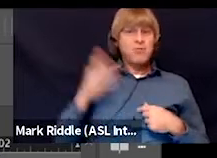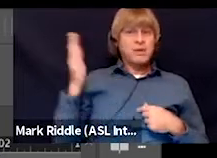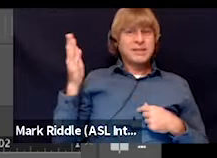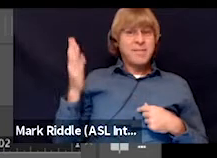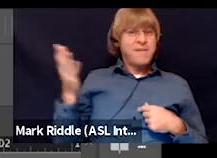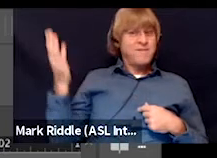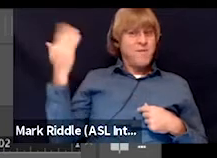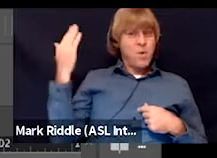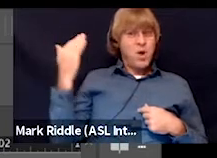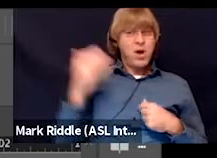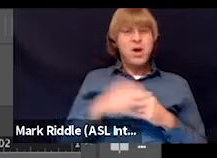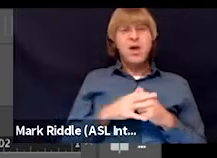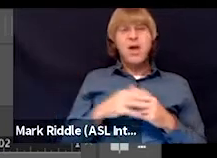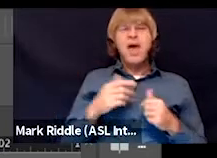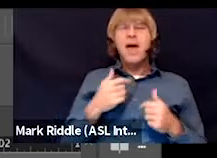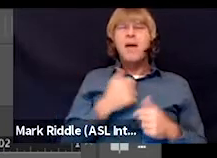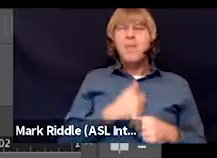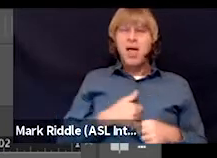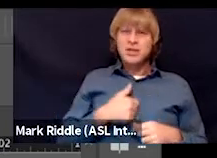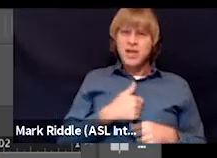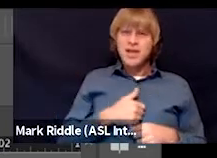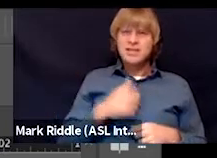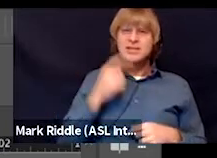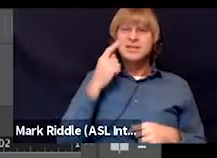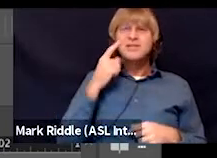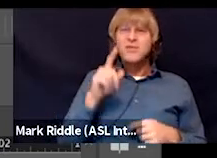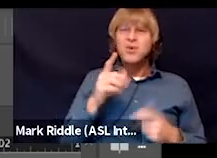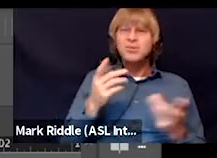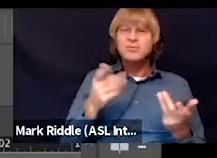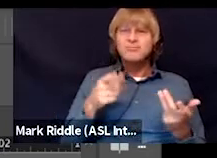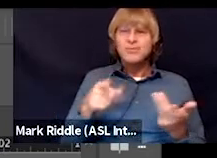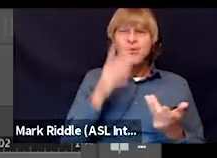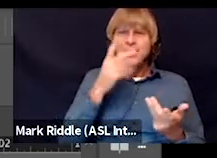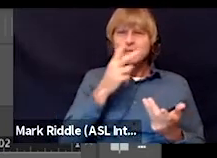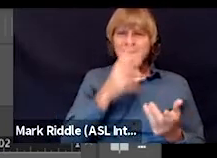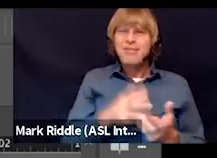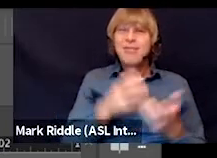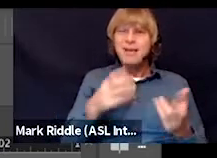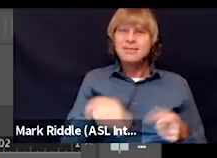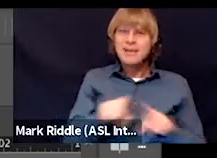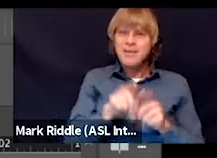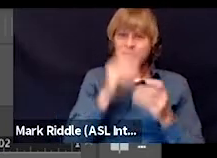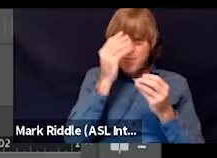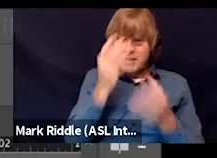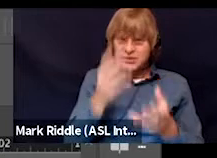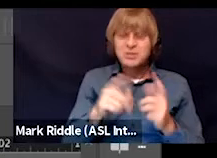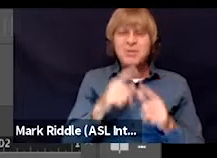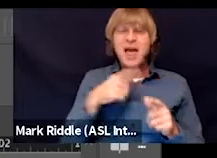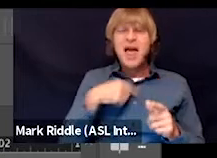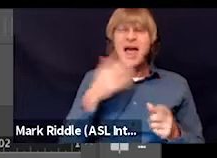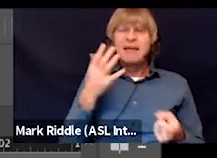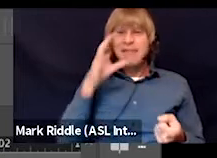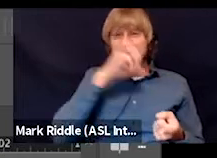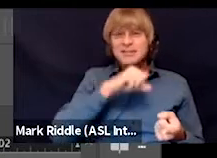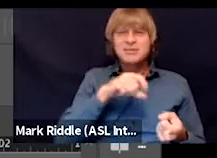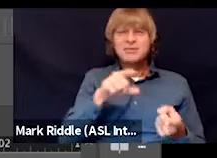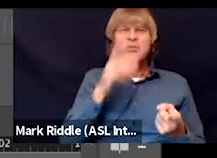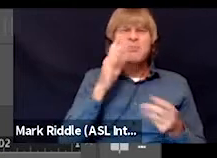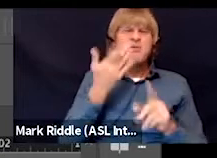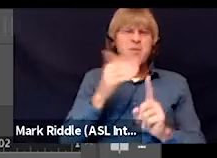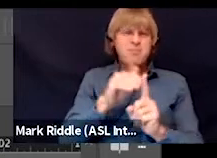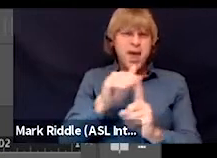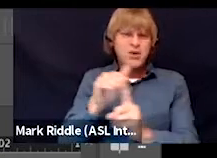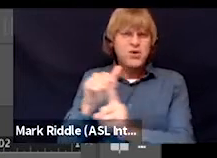before, I apologize for basically, you're going to see a lot of the same things, but I'm going to guess it will be a